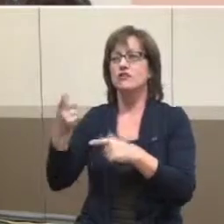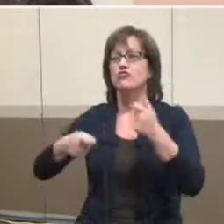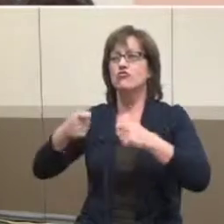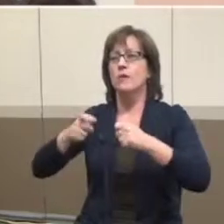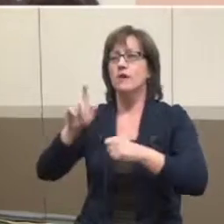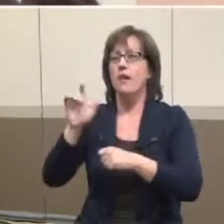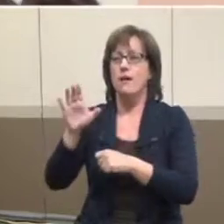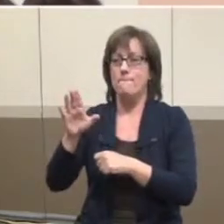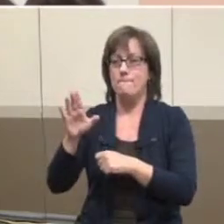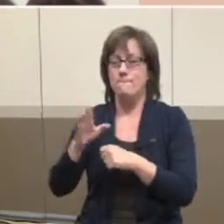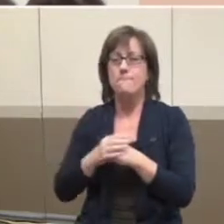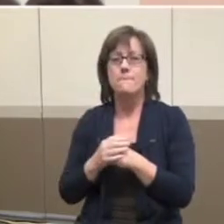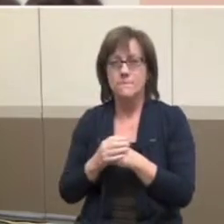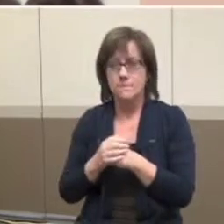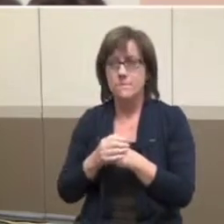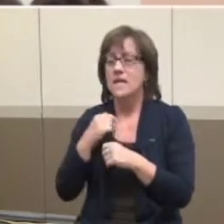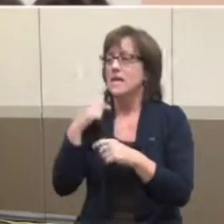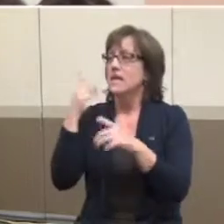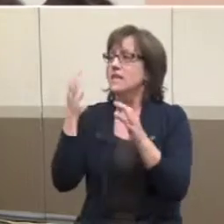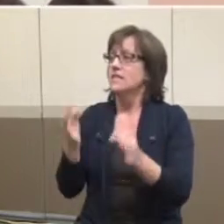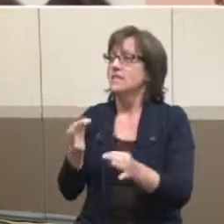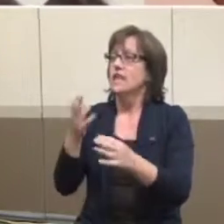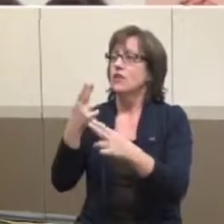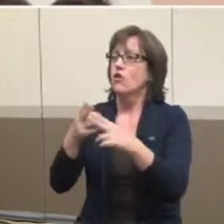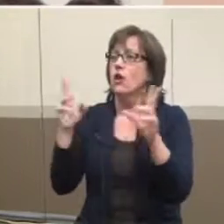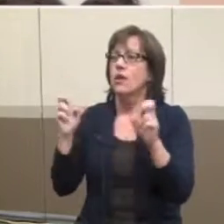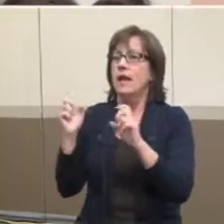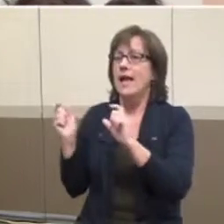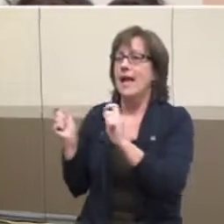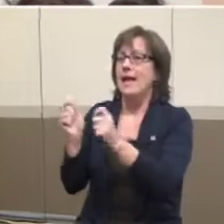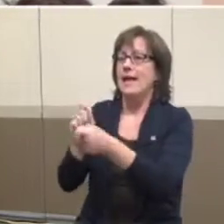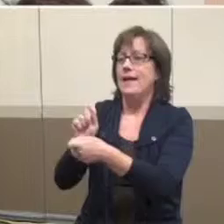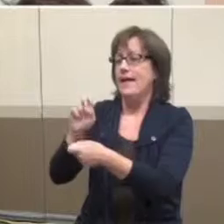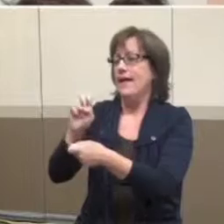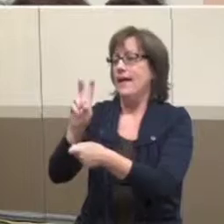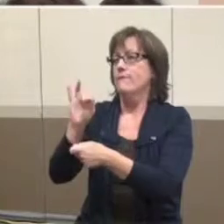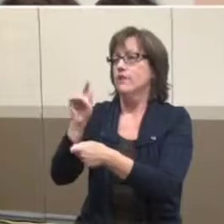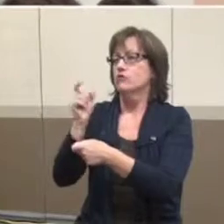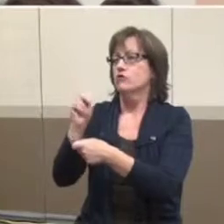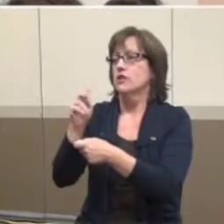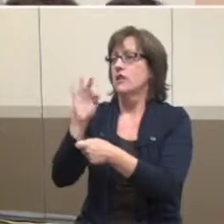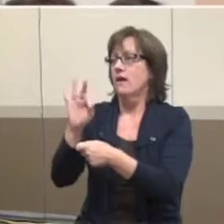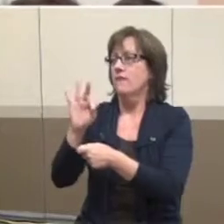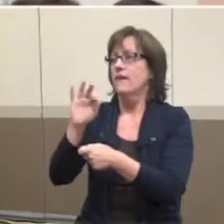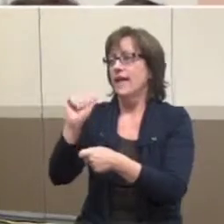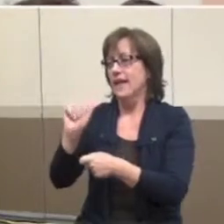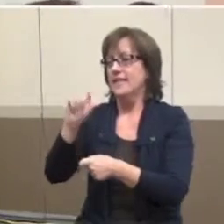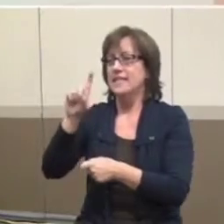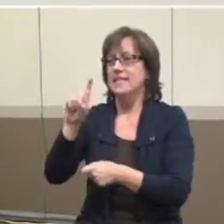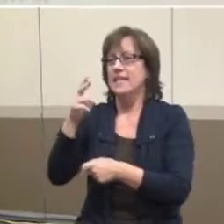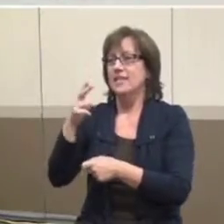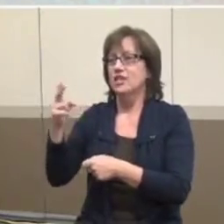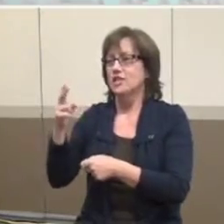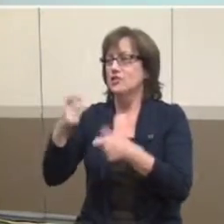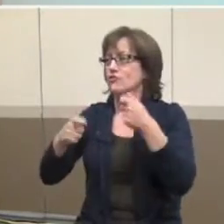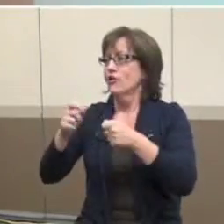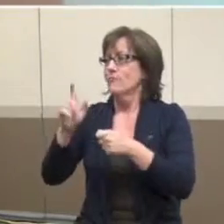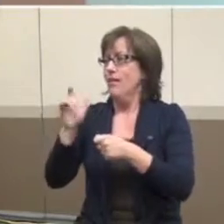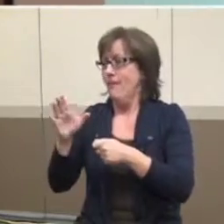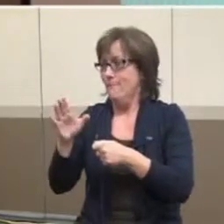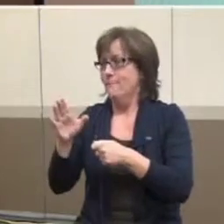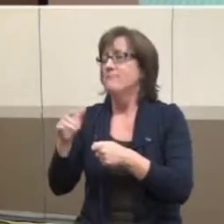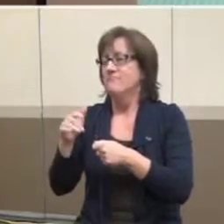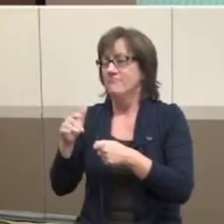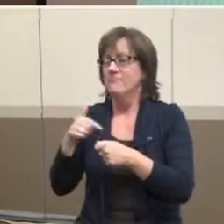and I decided to call this Evolution of a DHH Drum Club because